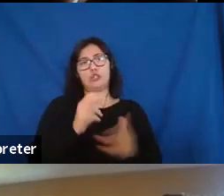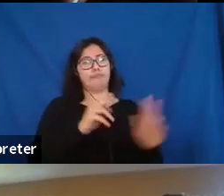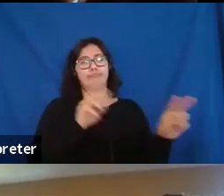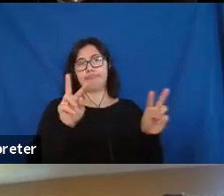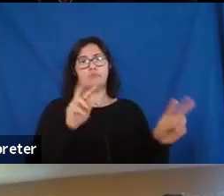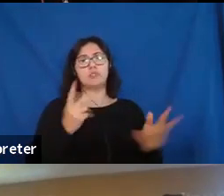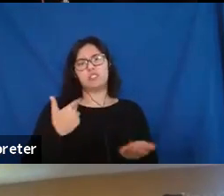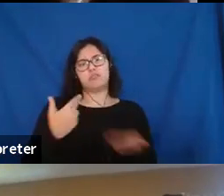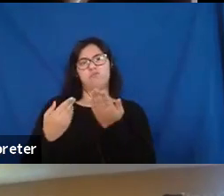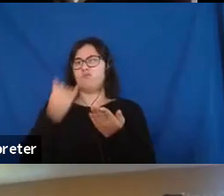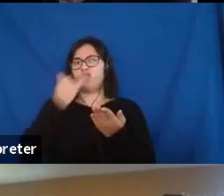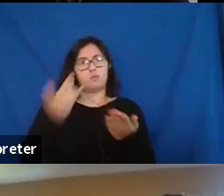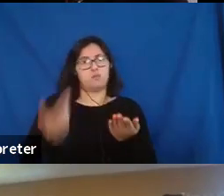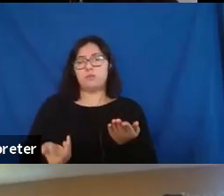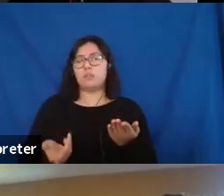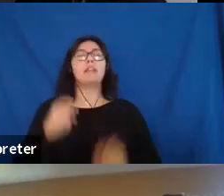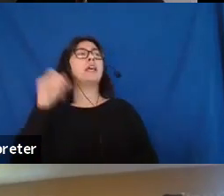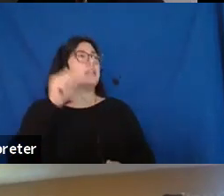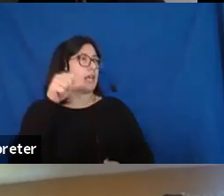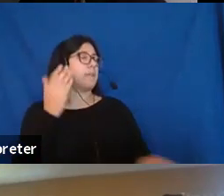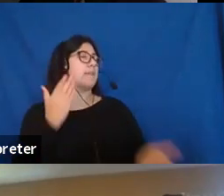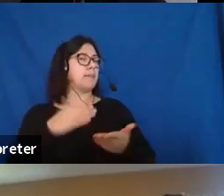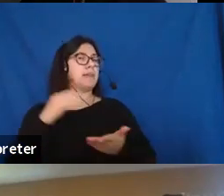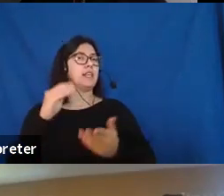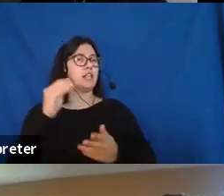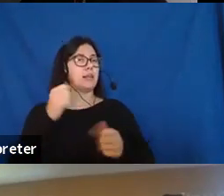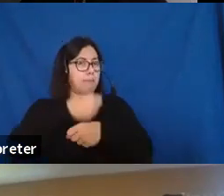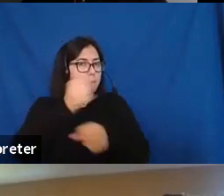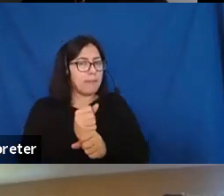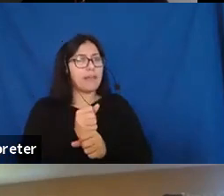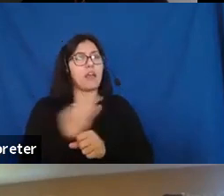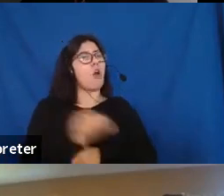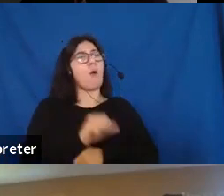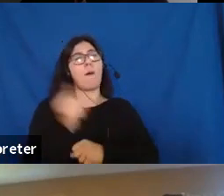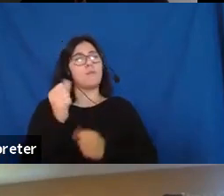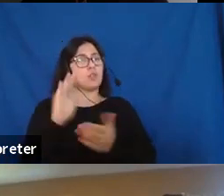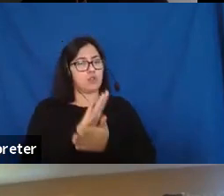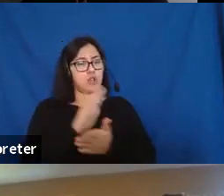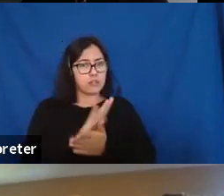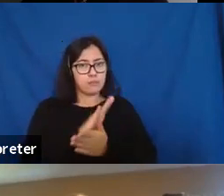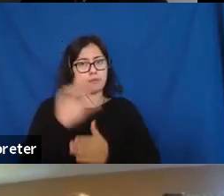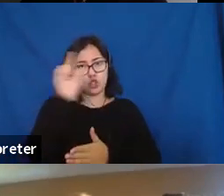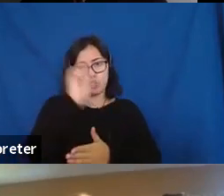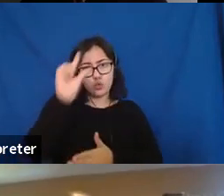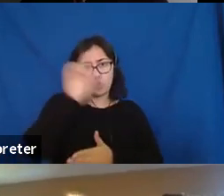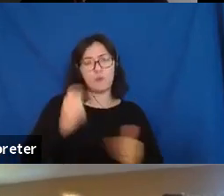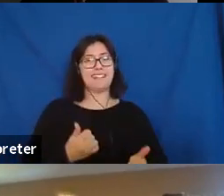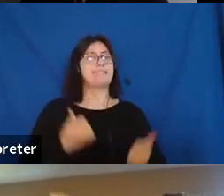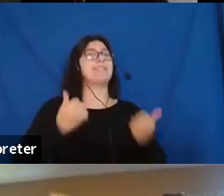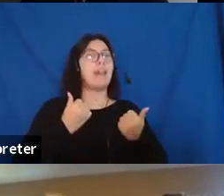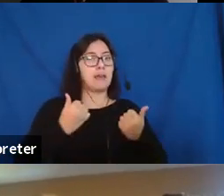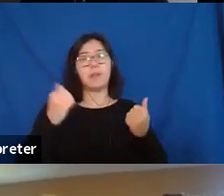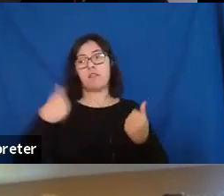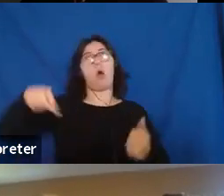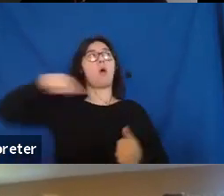a live document while we're doing it, and you can still see everybody. So you can create a Google Doc that is live, and we can still see